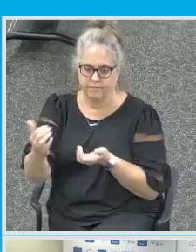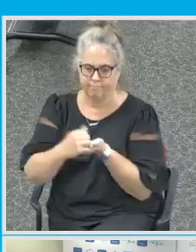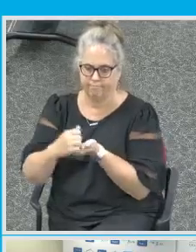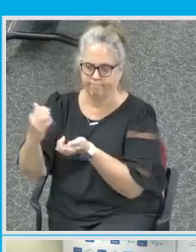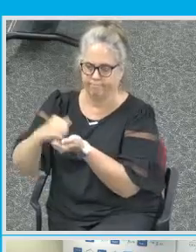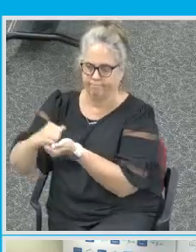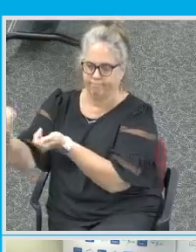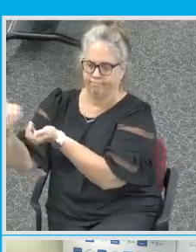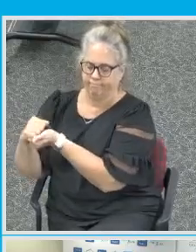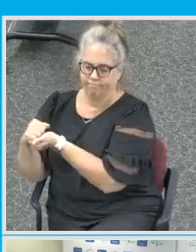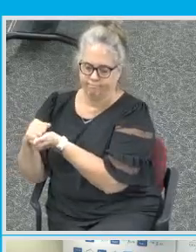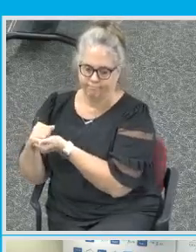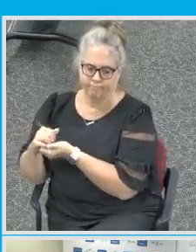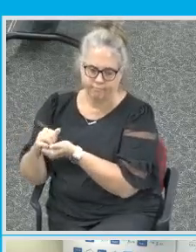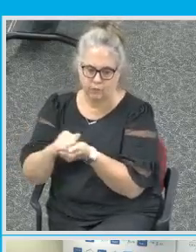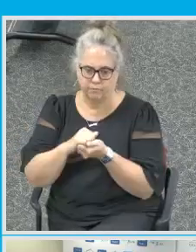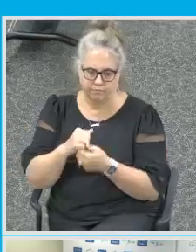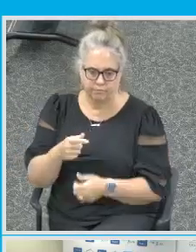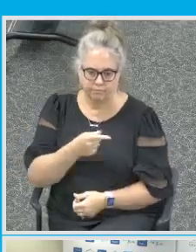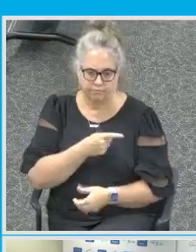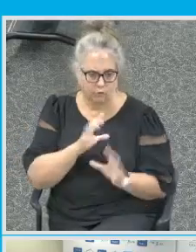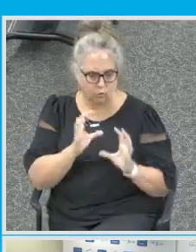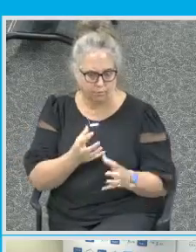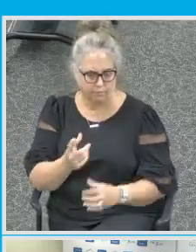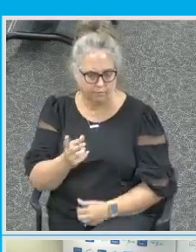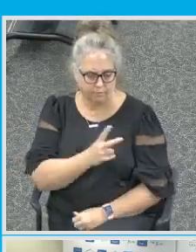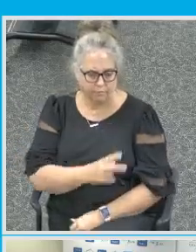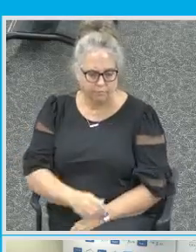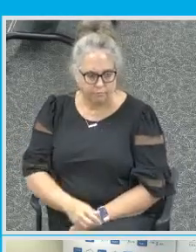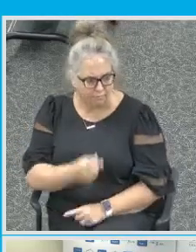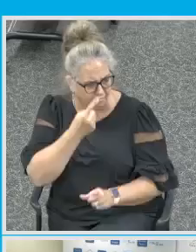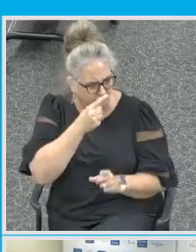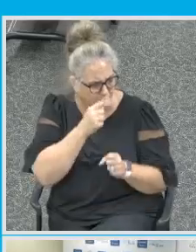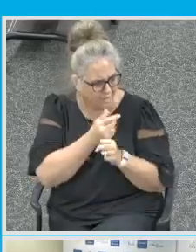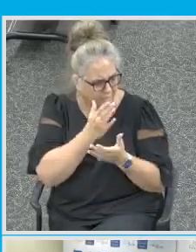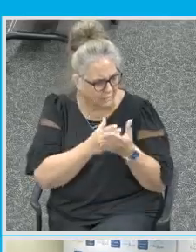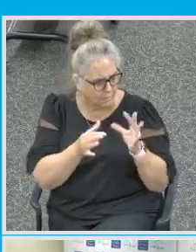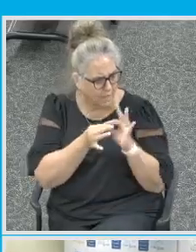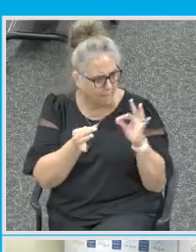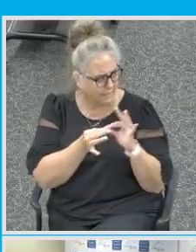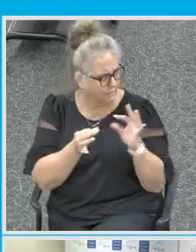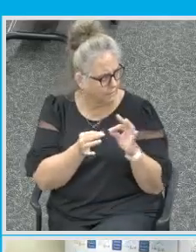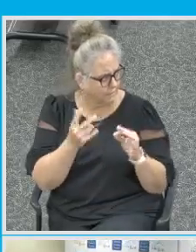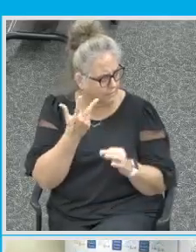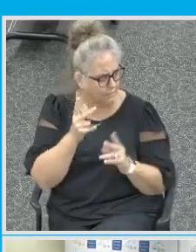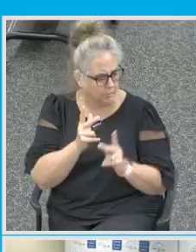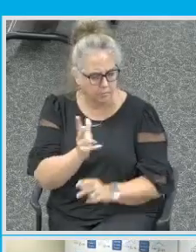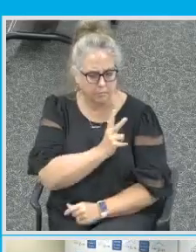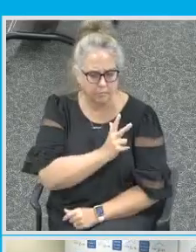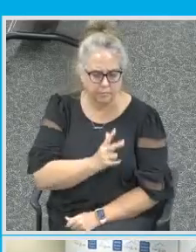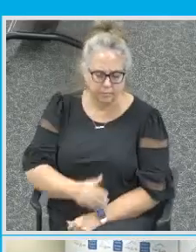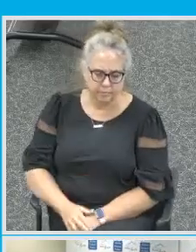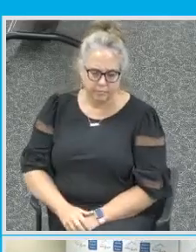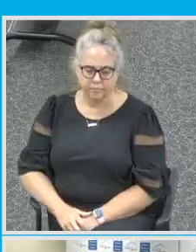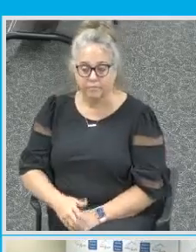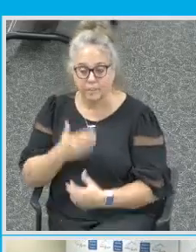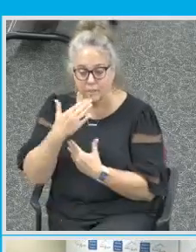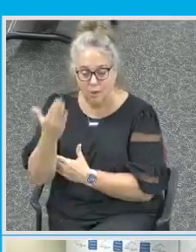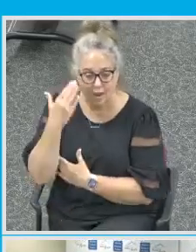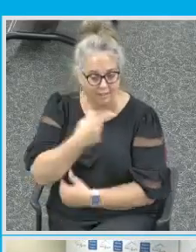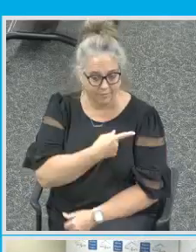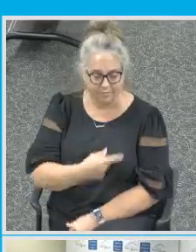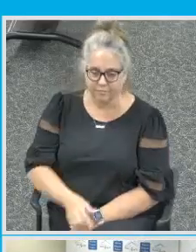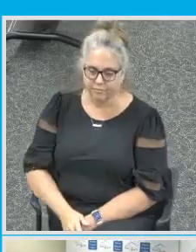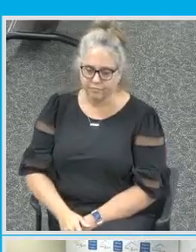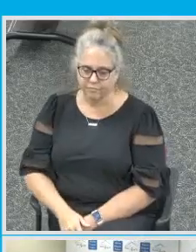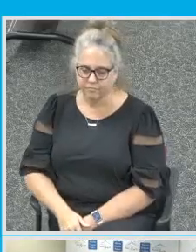those collaborations. And if you would like to say a few words, others? Yeah, awesome. Good morning. I know you all have heard from me a